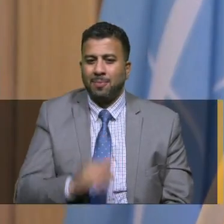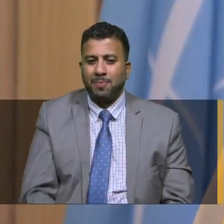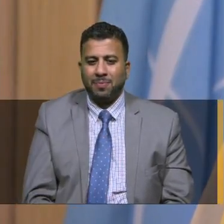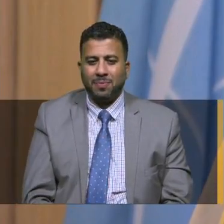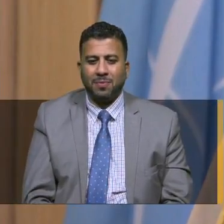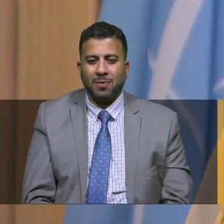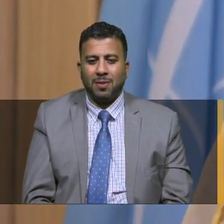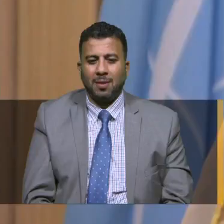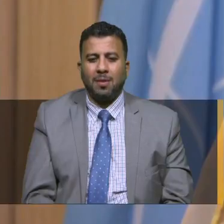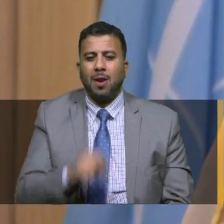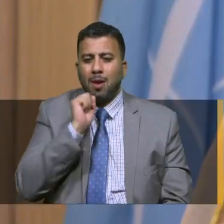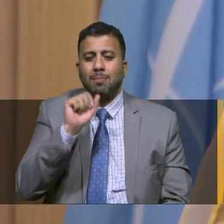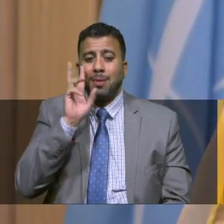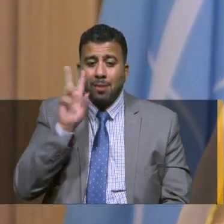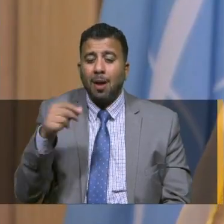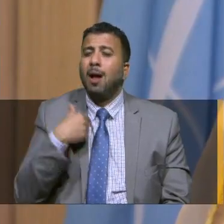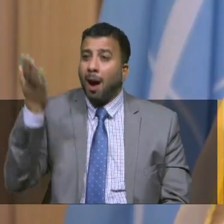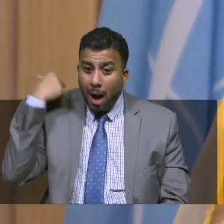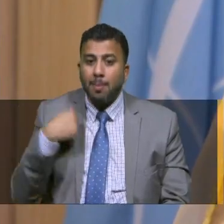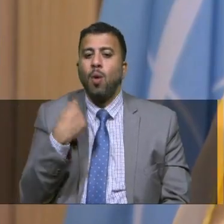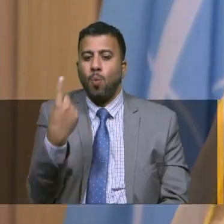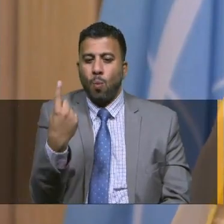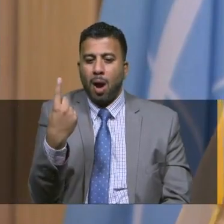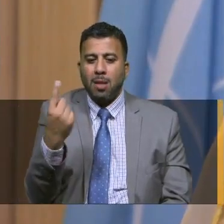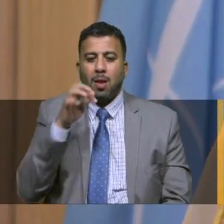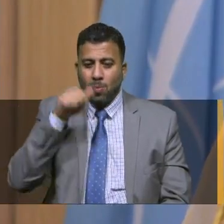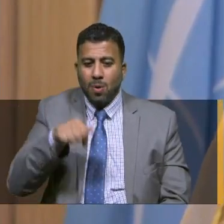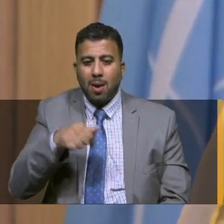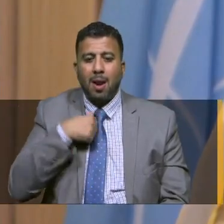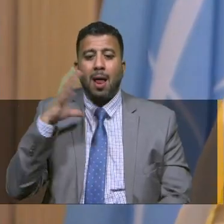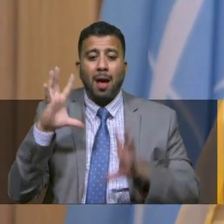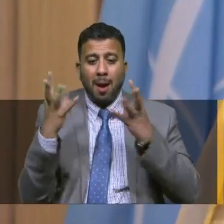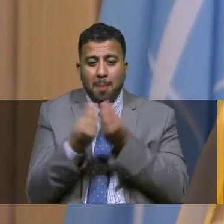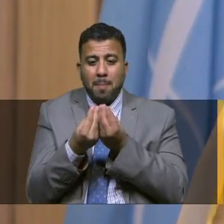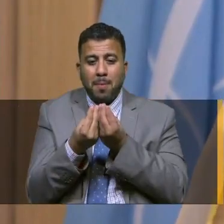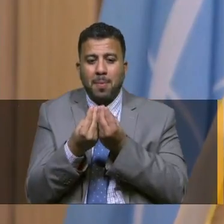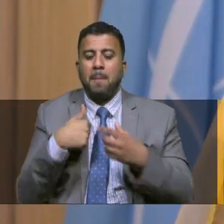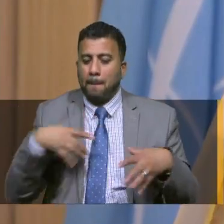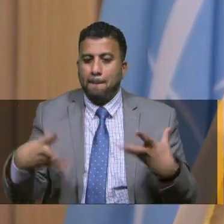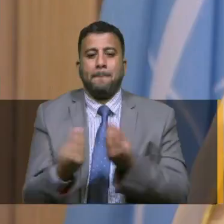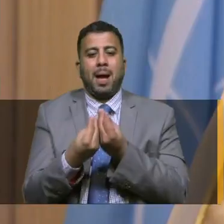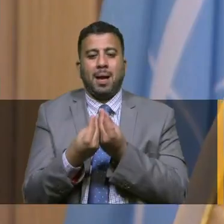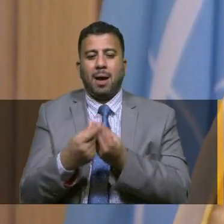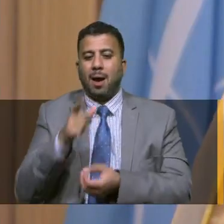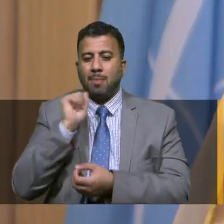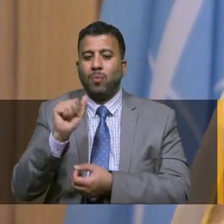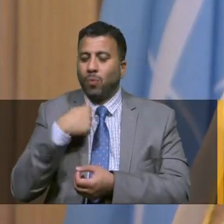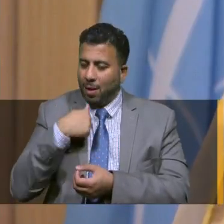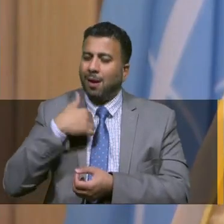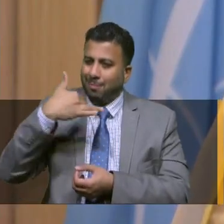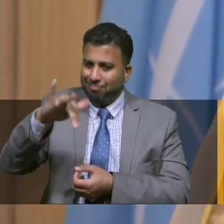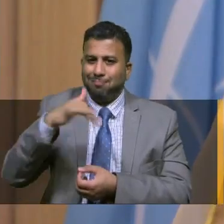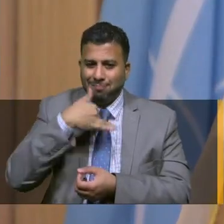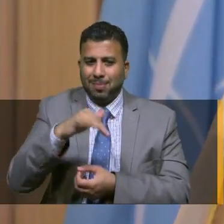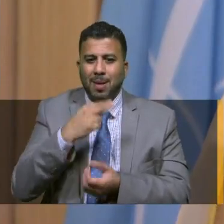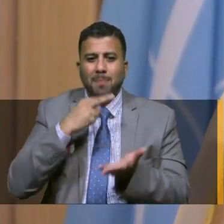I was like you, alone, but now I have all the world with me. wait, we are coming.